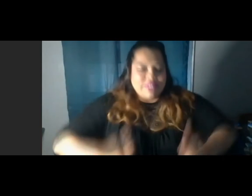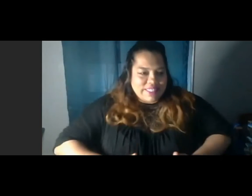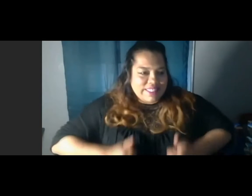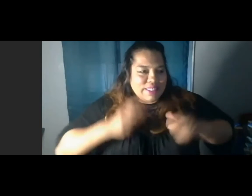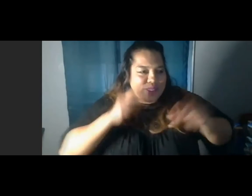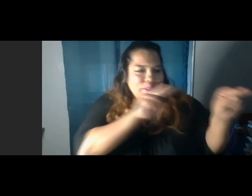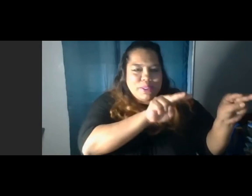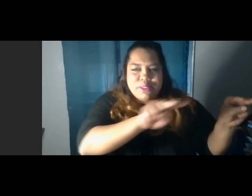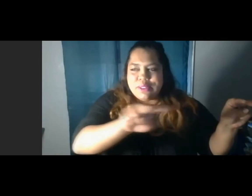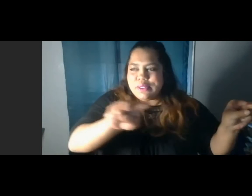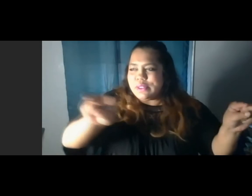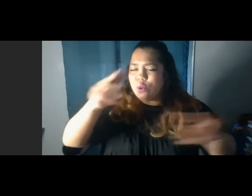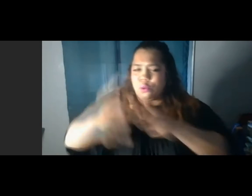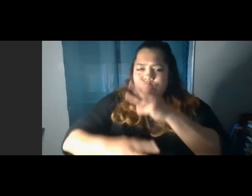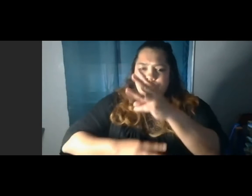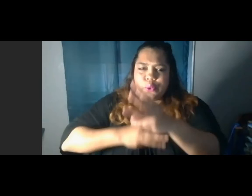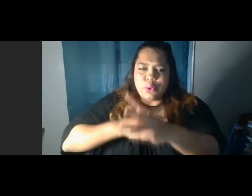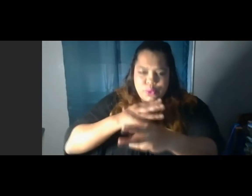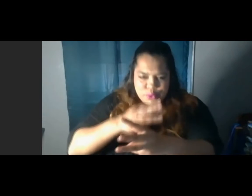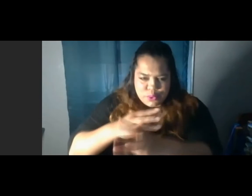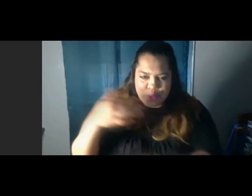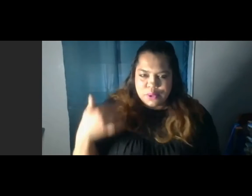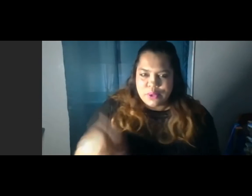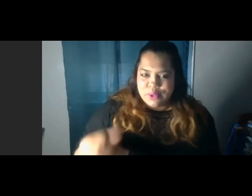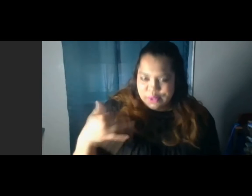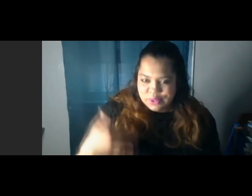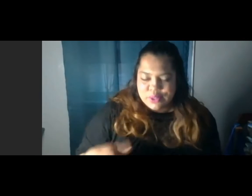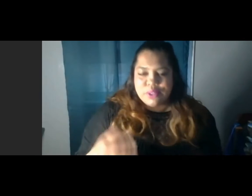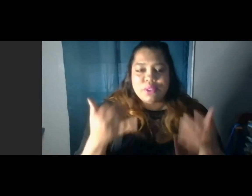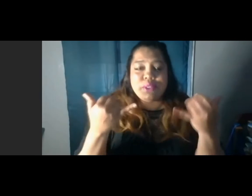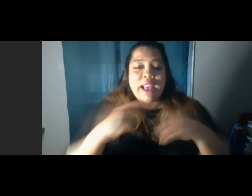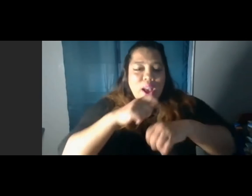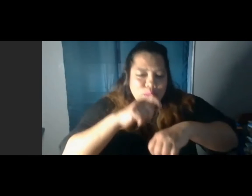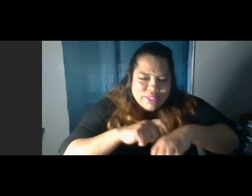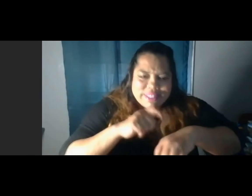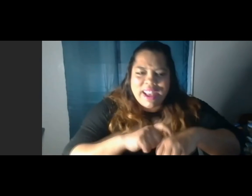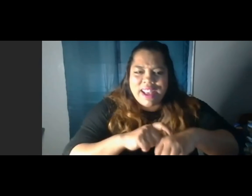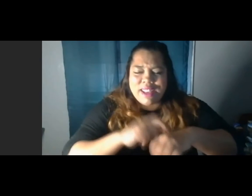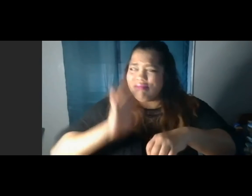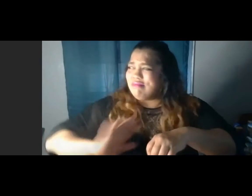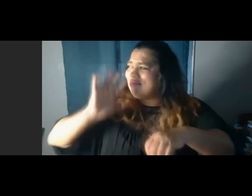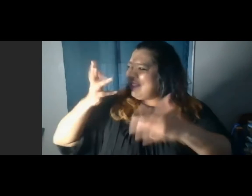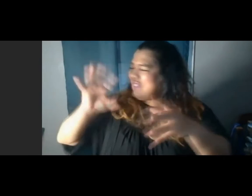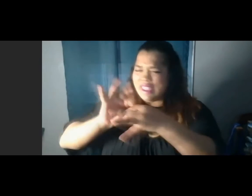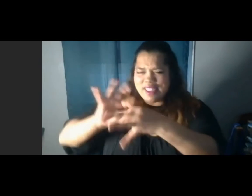life all over the world. It's time to celebrate